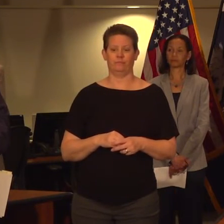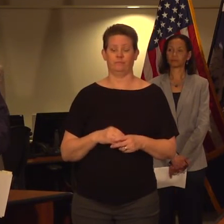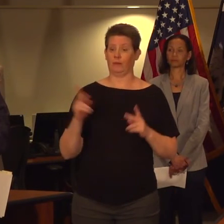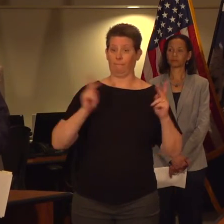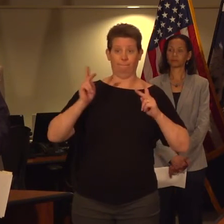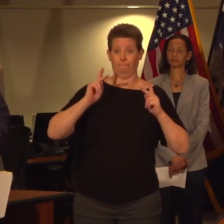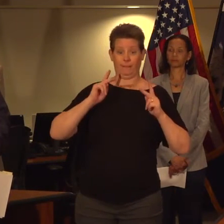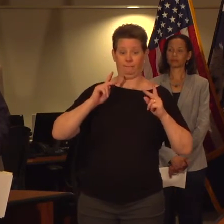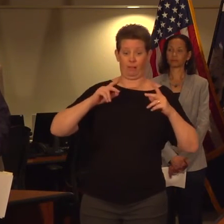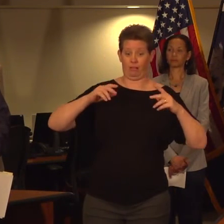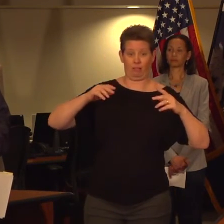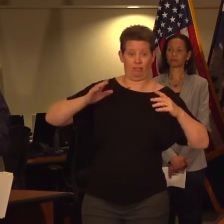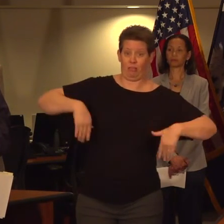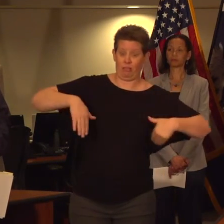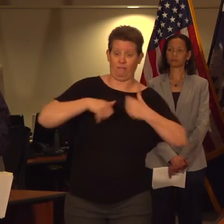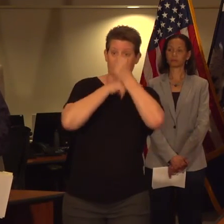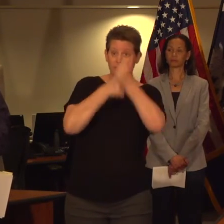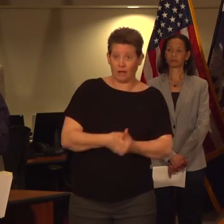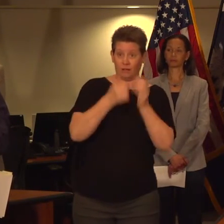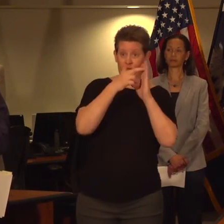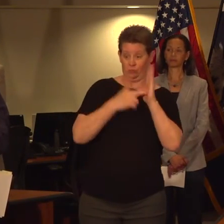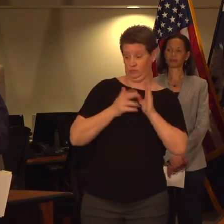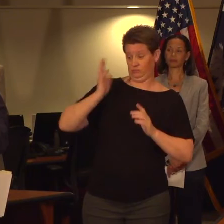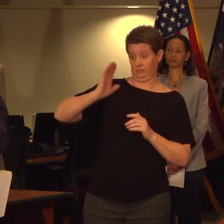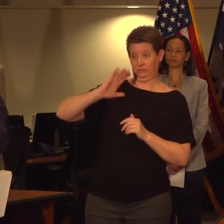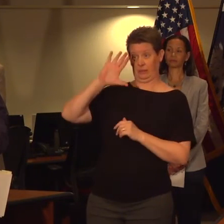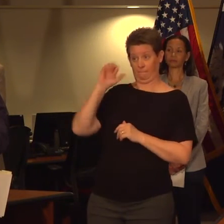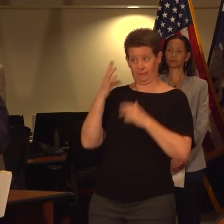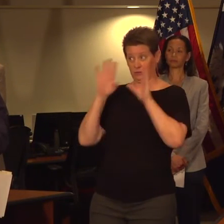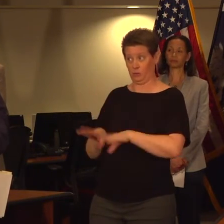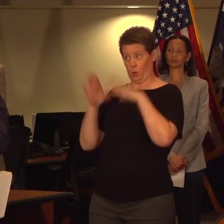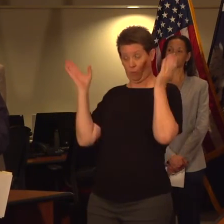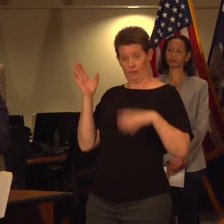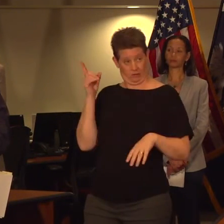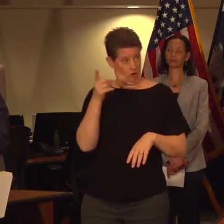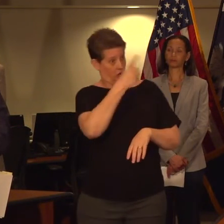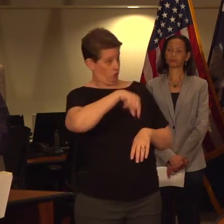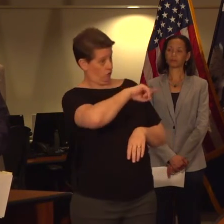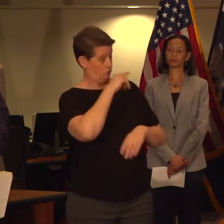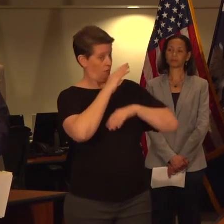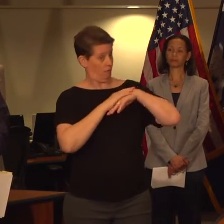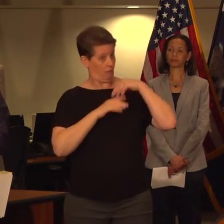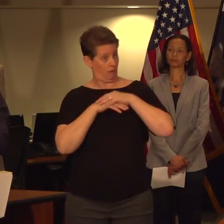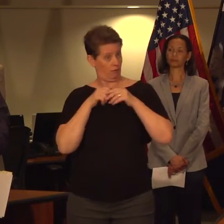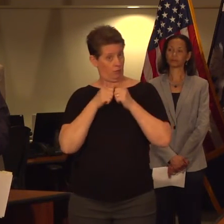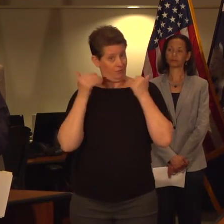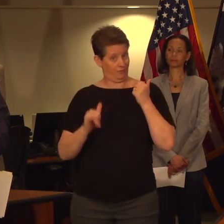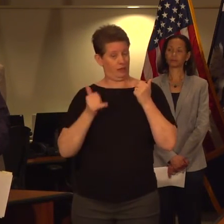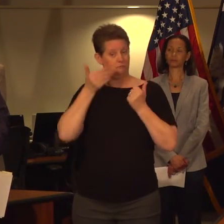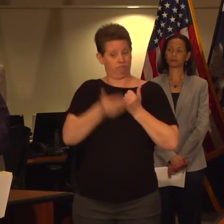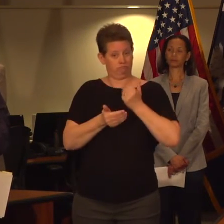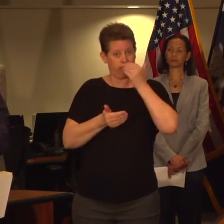social distancing properly when the beaches were open, are you and your panel comfortable with opening things